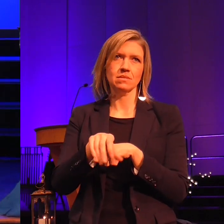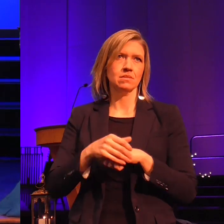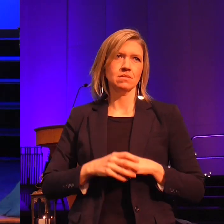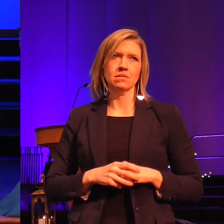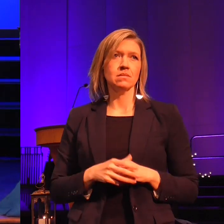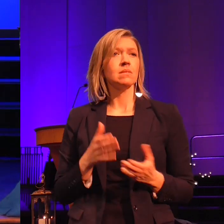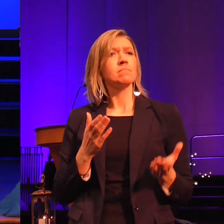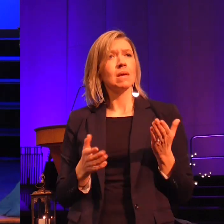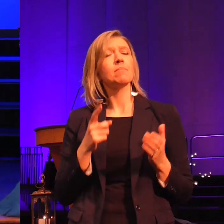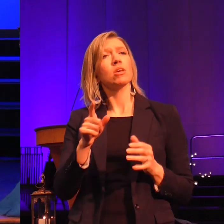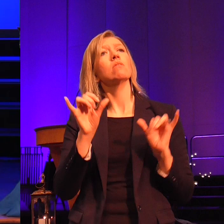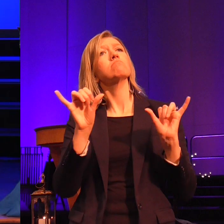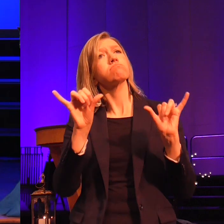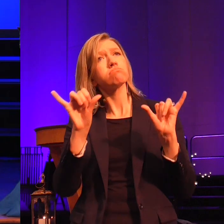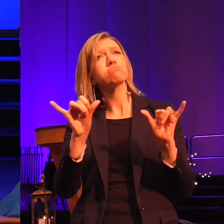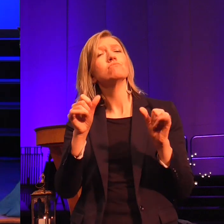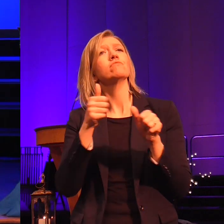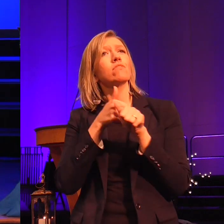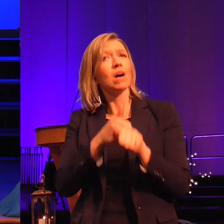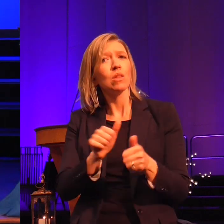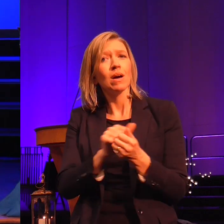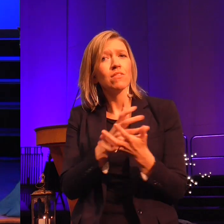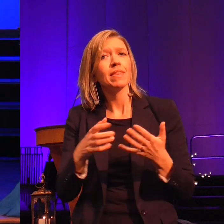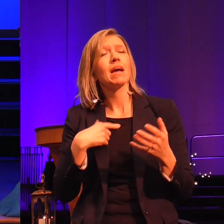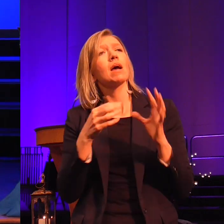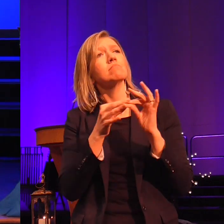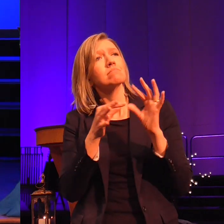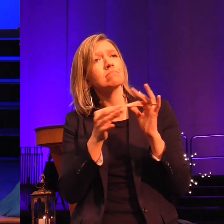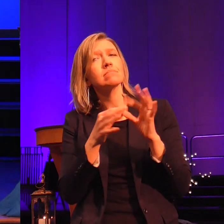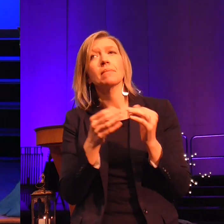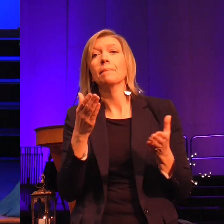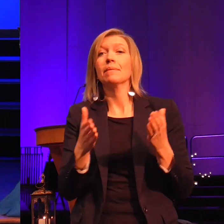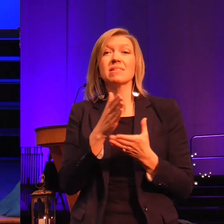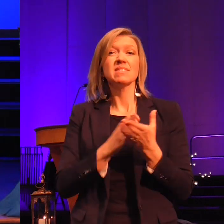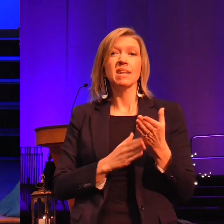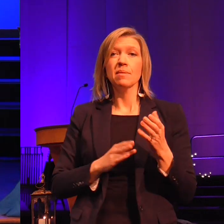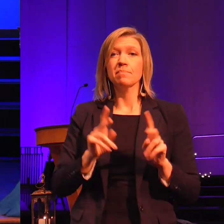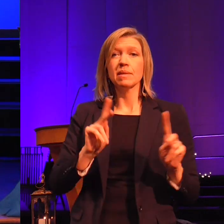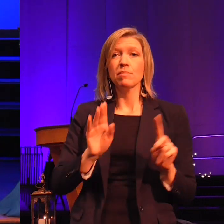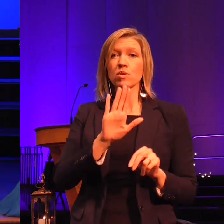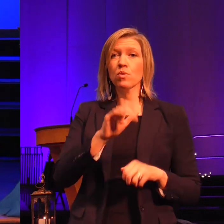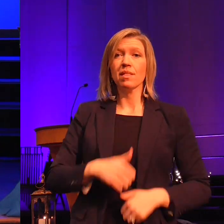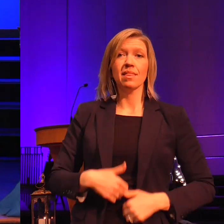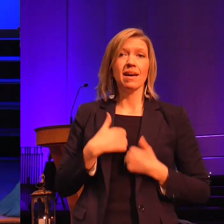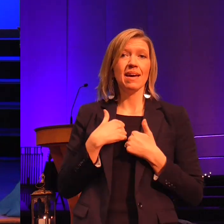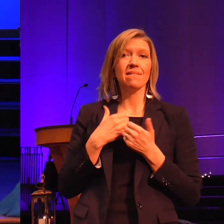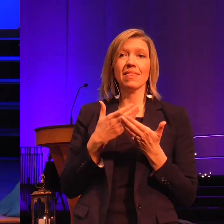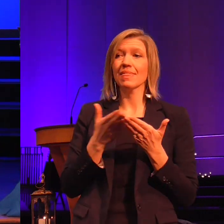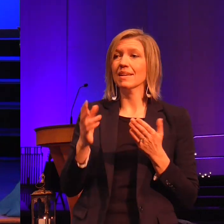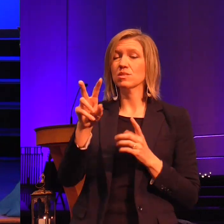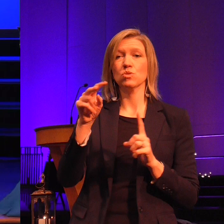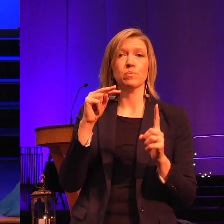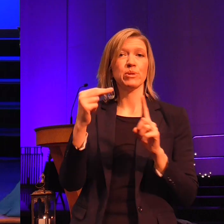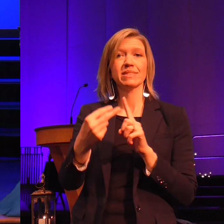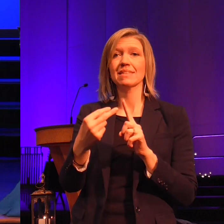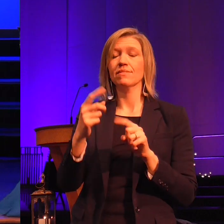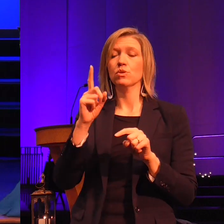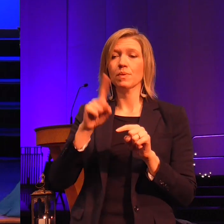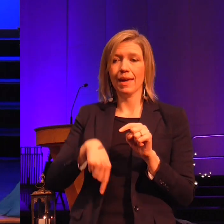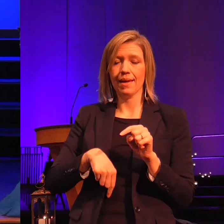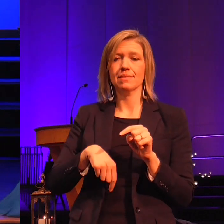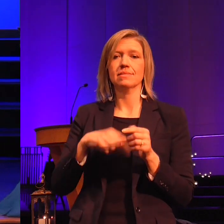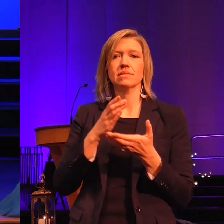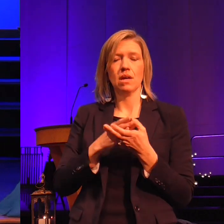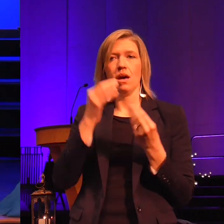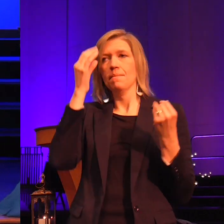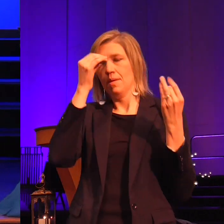with everything I'm saying, there may be people in your life or your own things that you perceive you can't quite let yourself off the hook about.